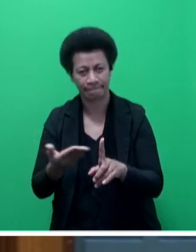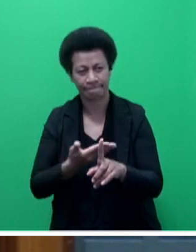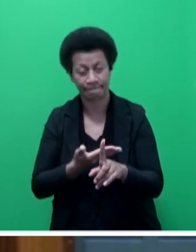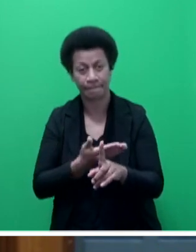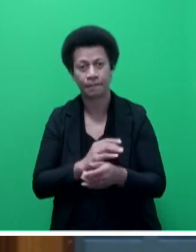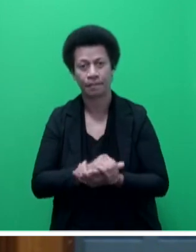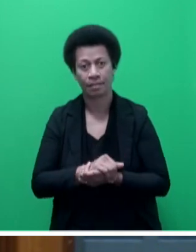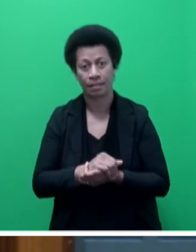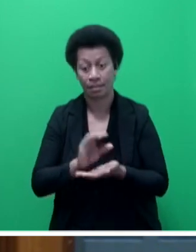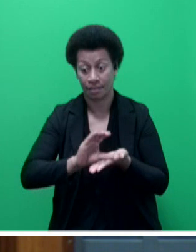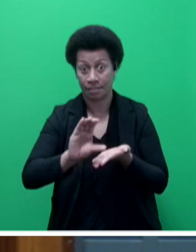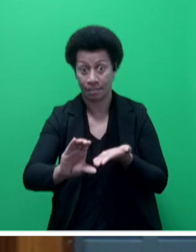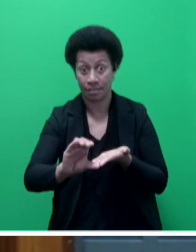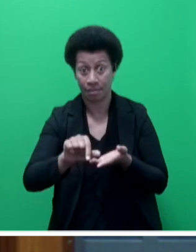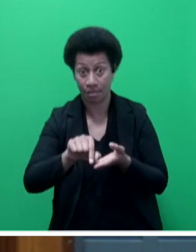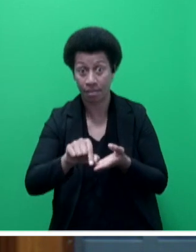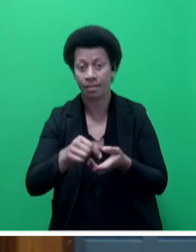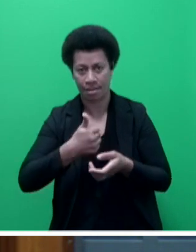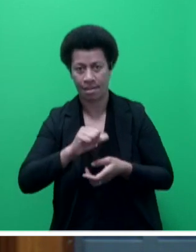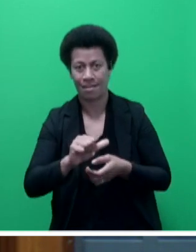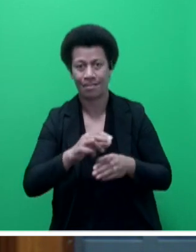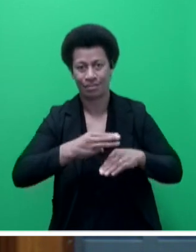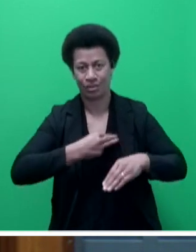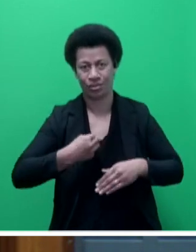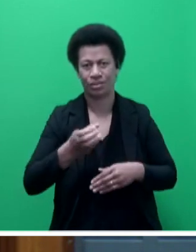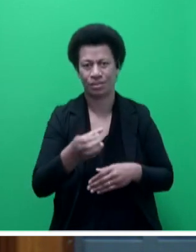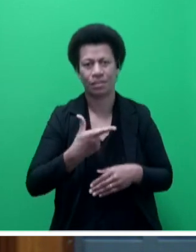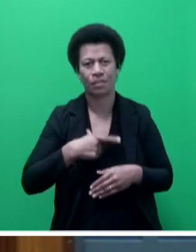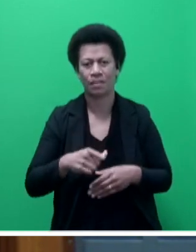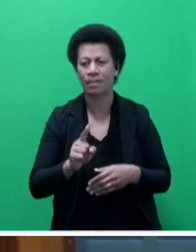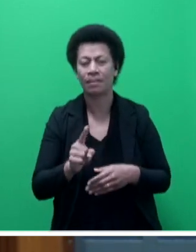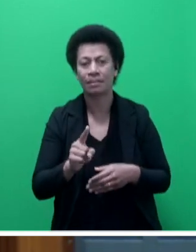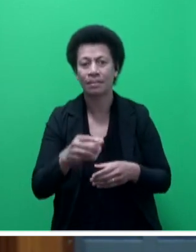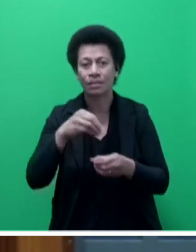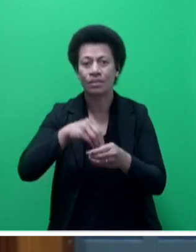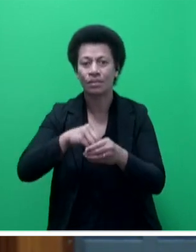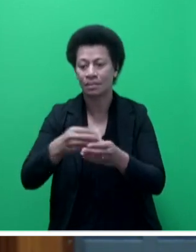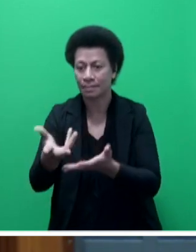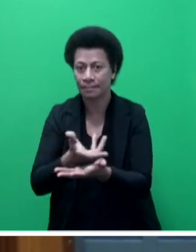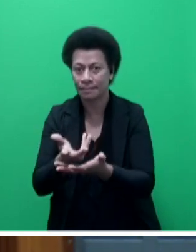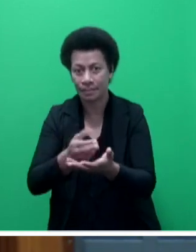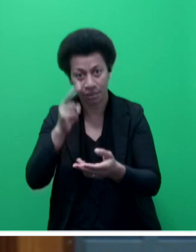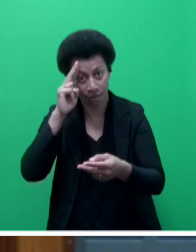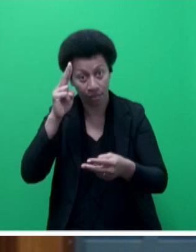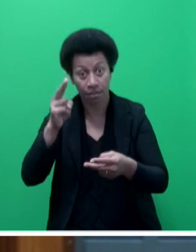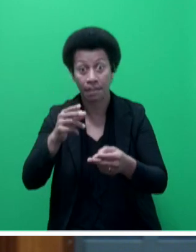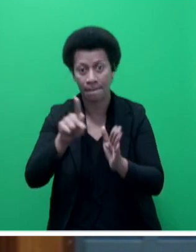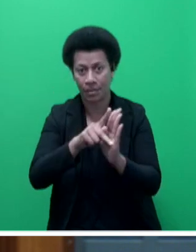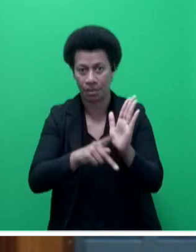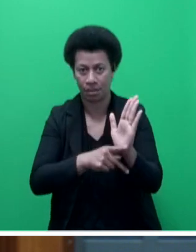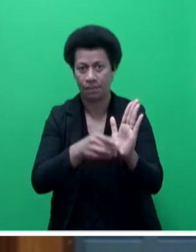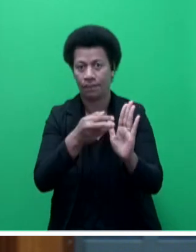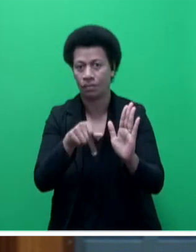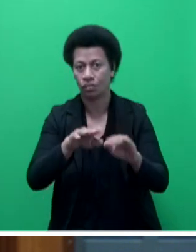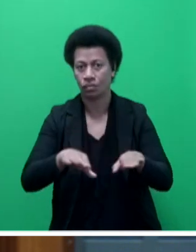Secondly, the allocation will also allow the Ministry to facilitate wide and inclusive consultations on two national policies on children, namely